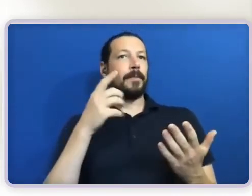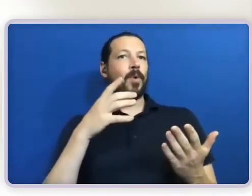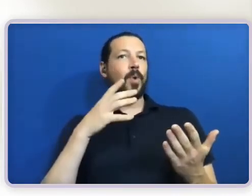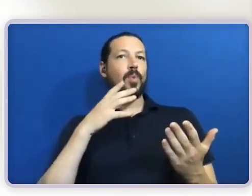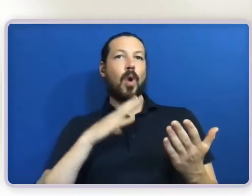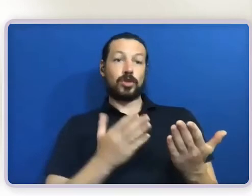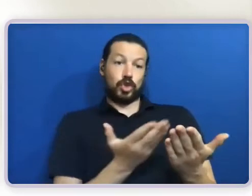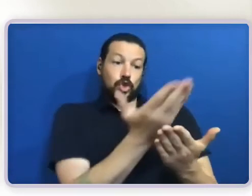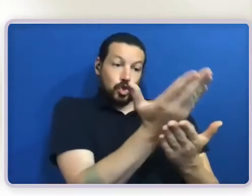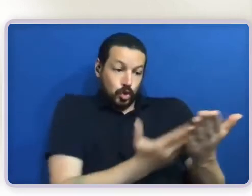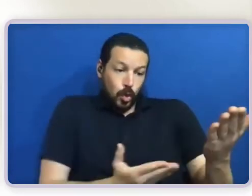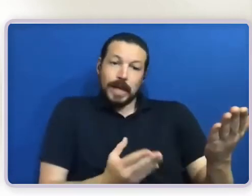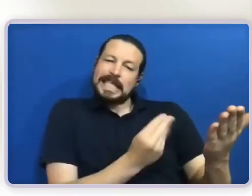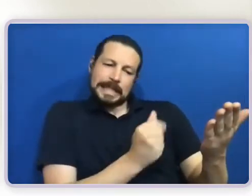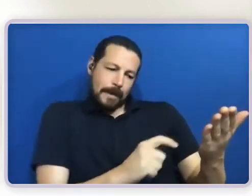private.